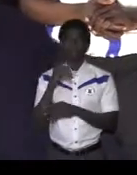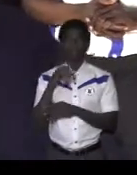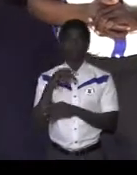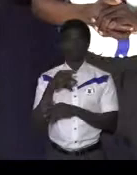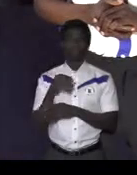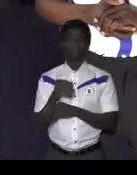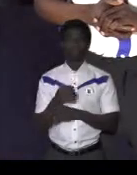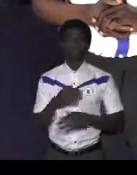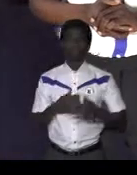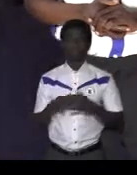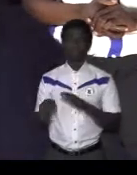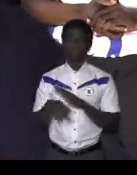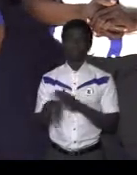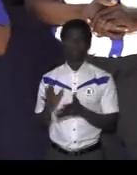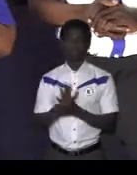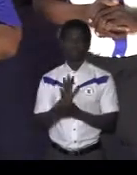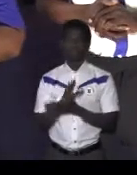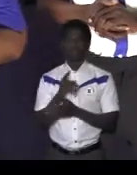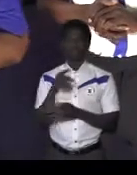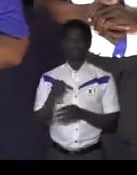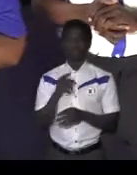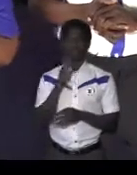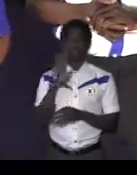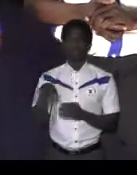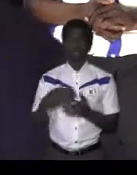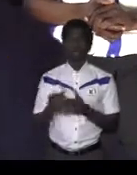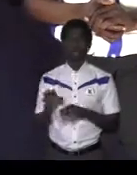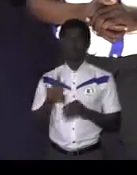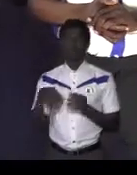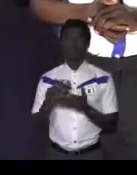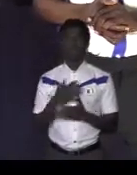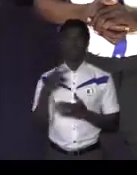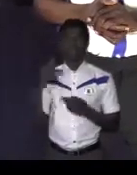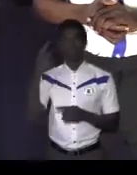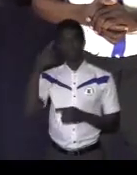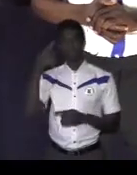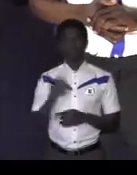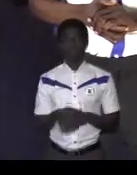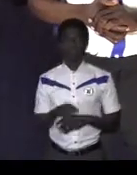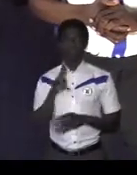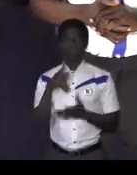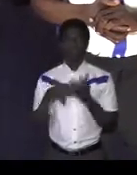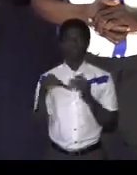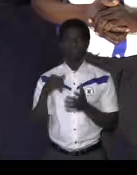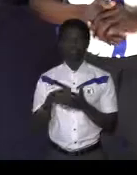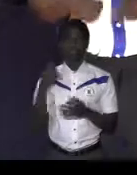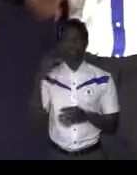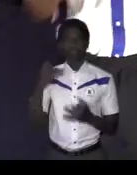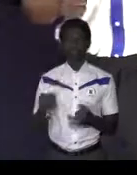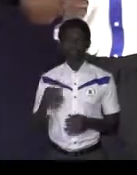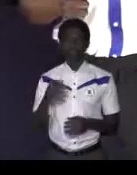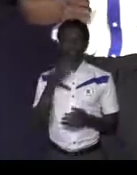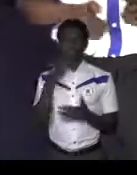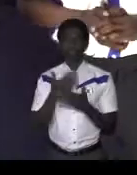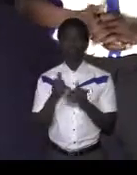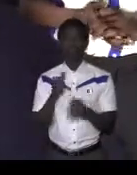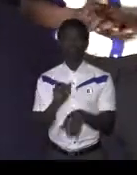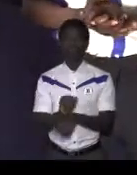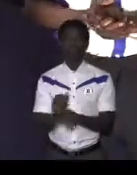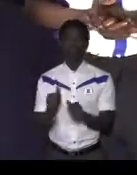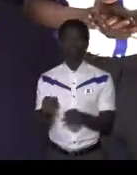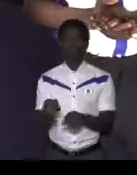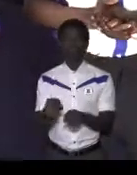School, Ogbomosho. You guys are all doing well and we thank you for participating. For now, we say, Good job,